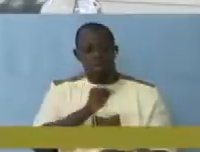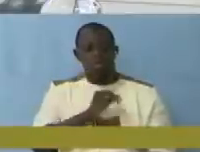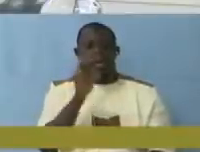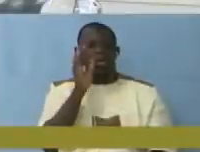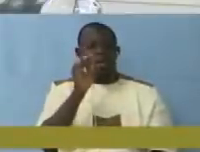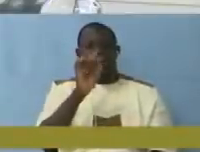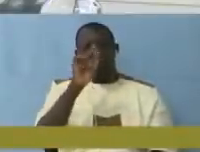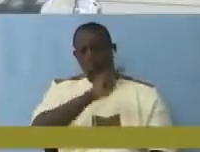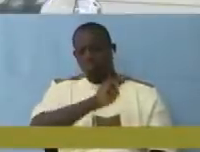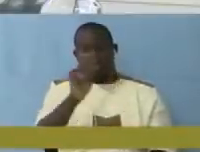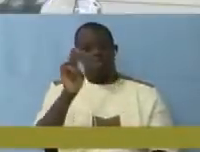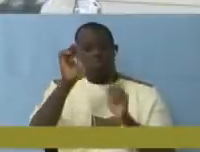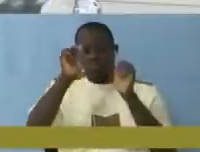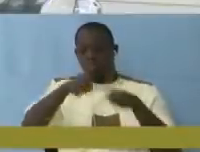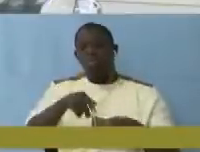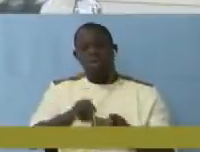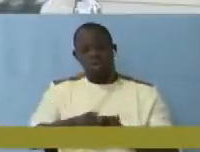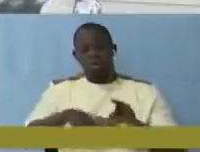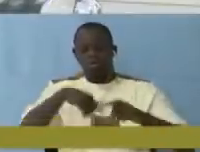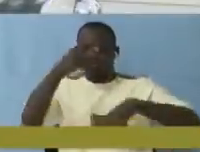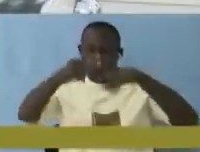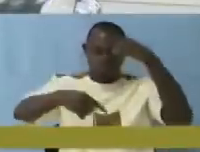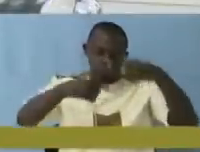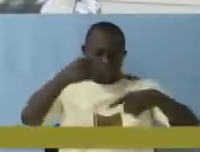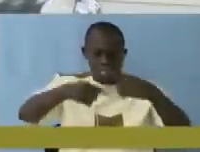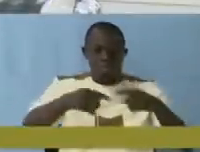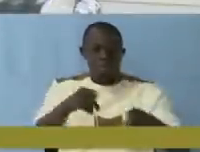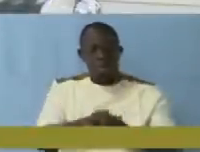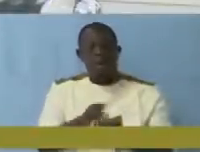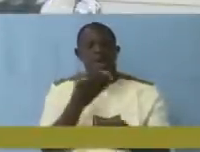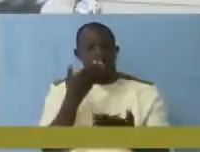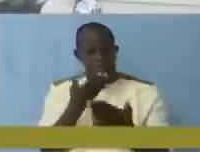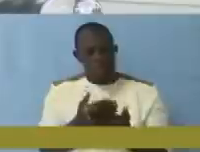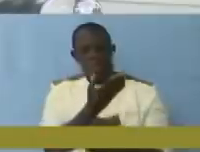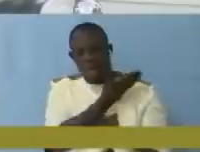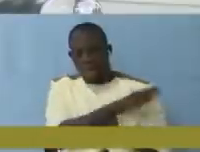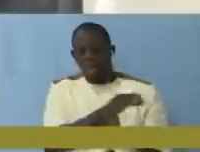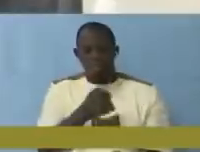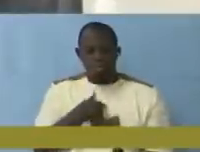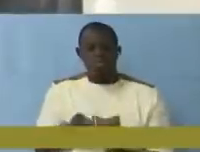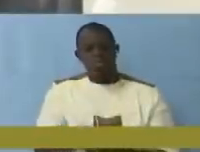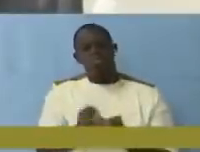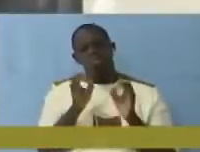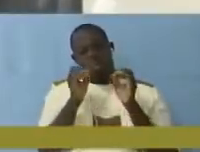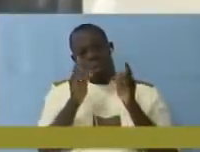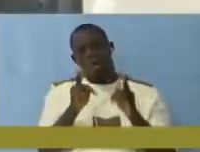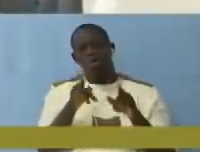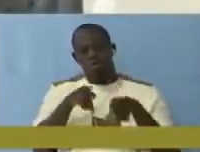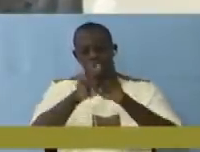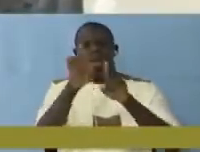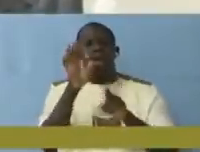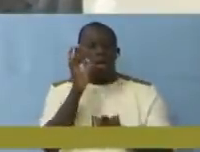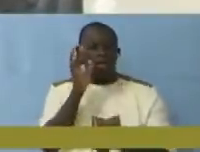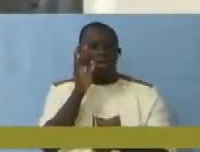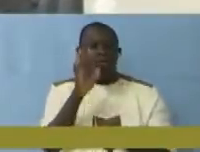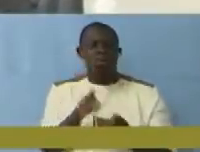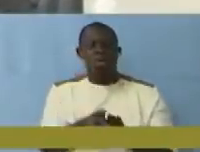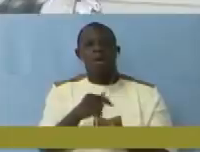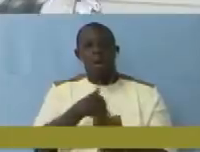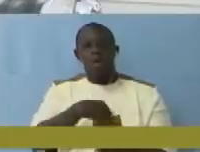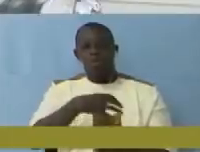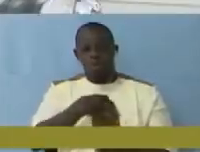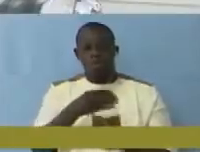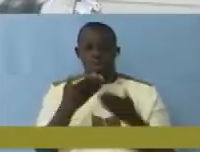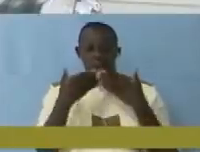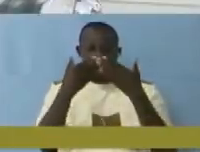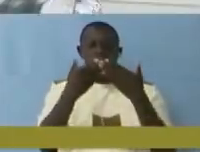then let's move on. Yes, it's not possible. Okay. Can you allow me? Can you allow me? I am satisfied with the I know you are answer. satisfied, but I just want to give something